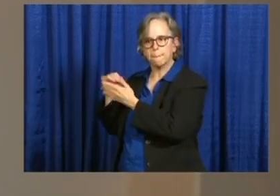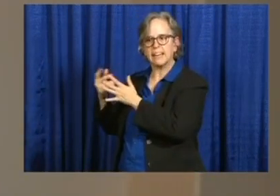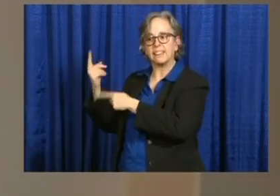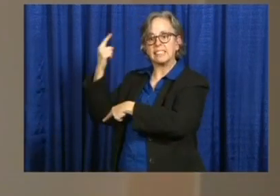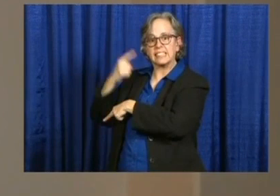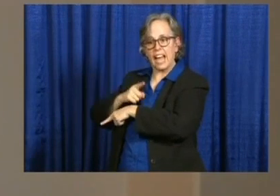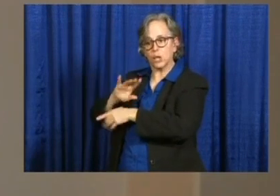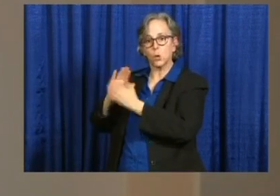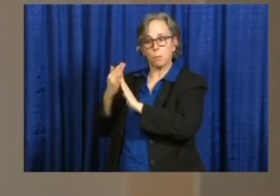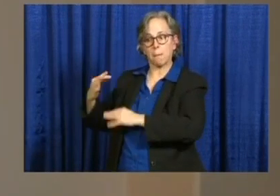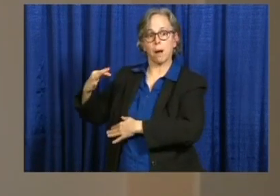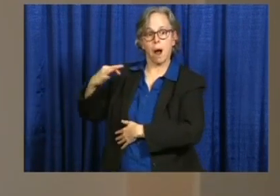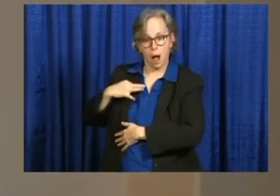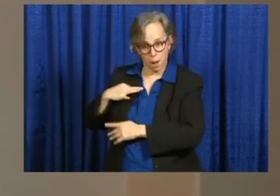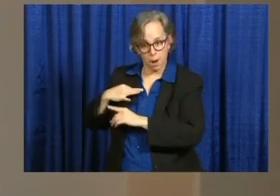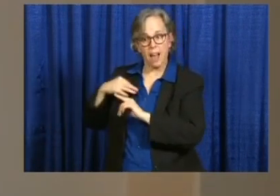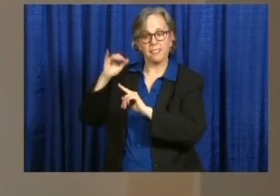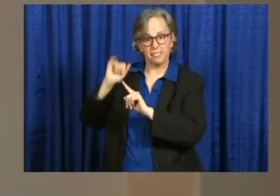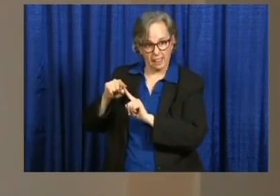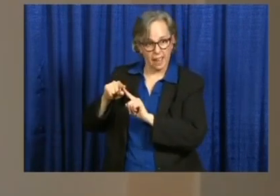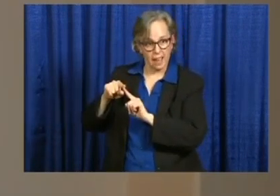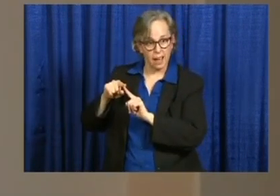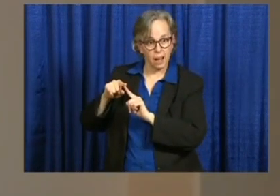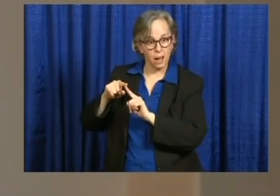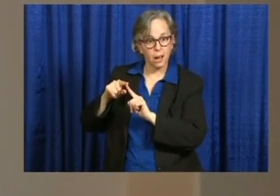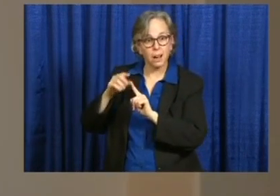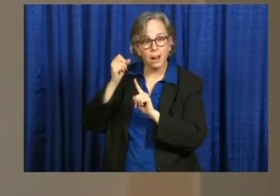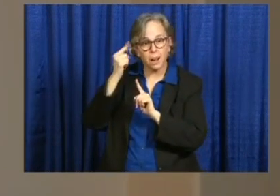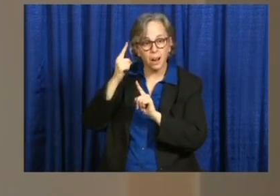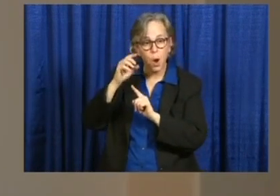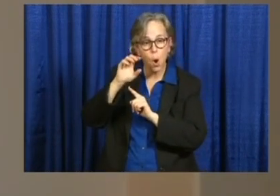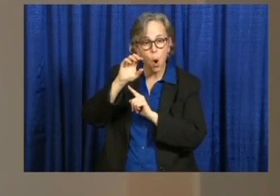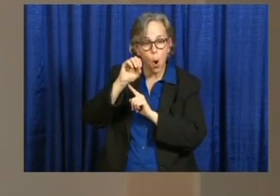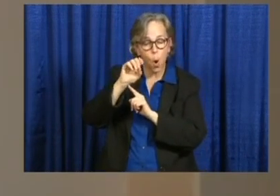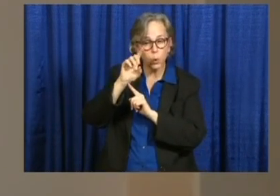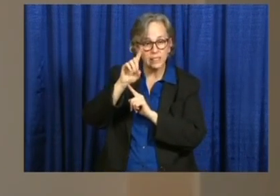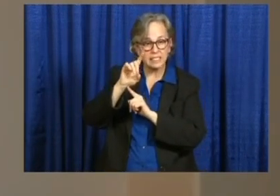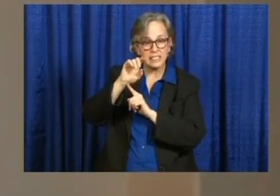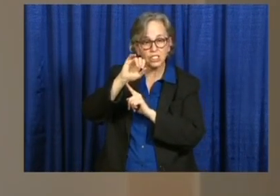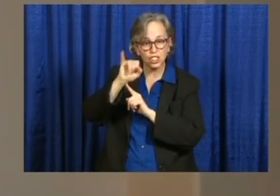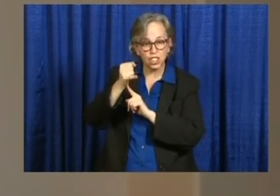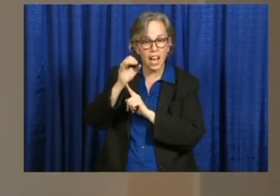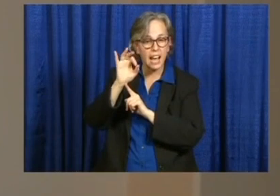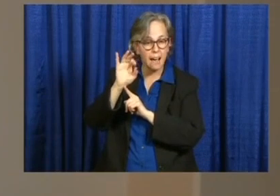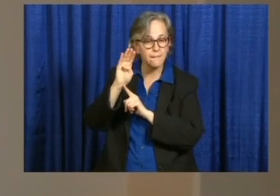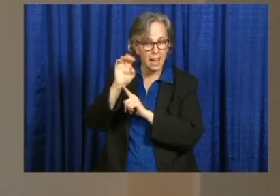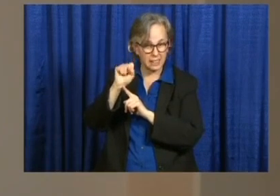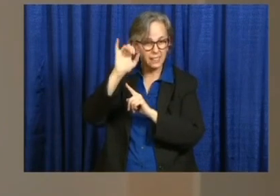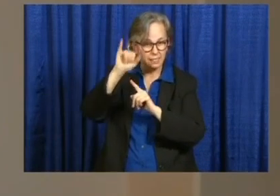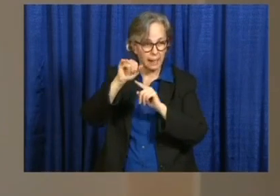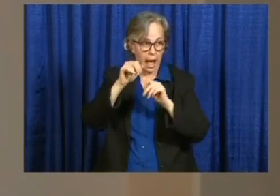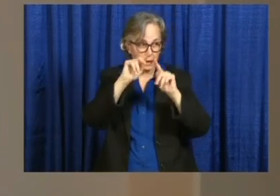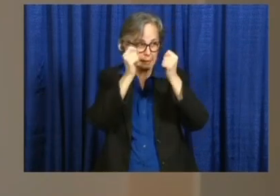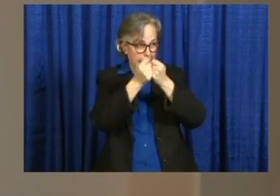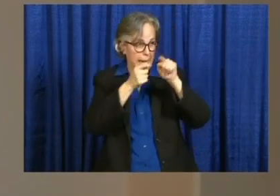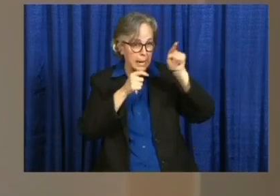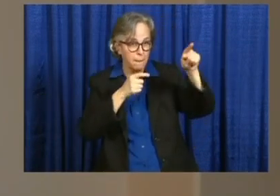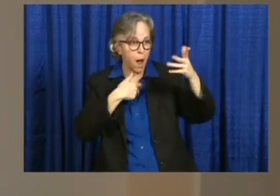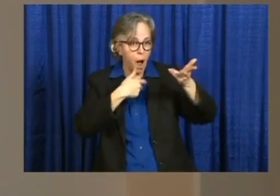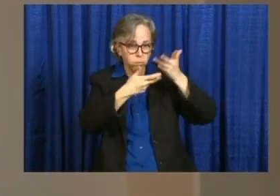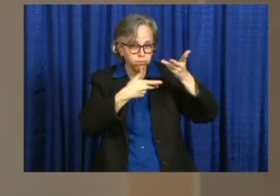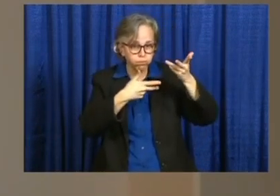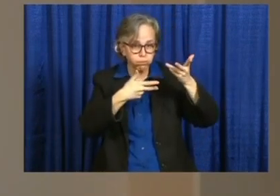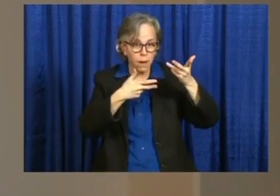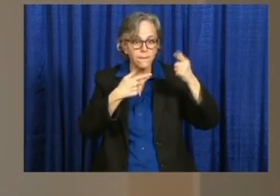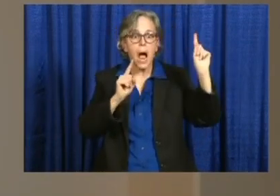The folks who are doing this, the ODJFS team on unemployment compensation who are on the front lines, when you get through to them, understand they're not the